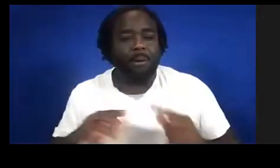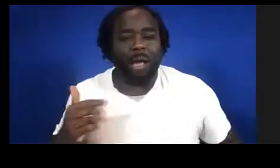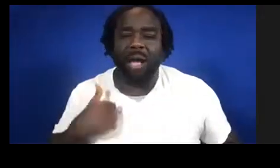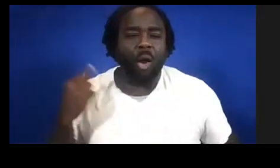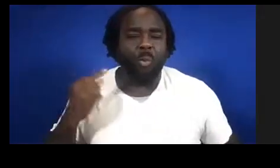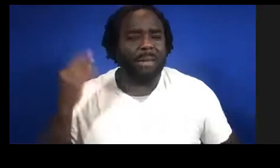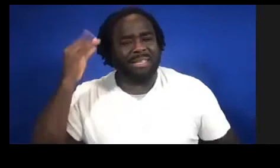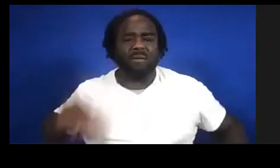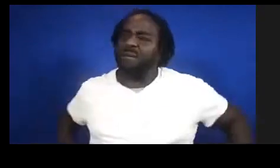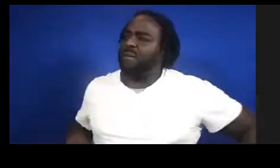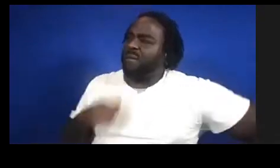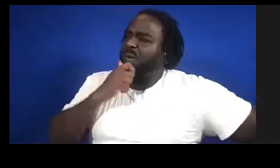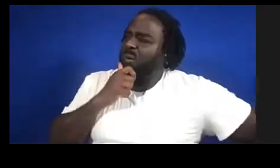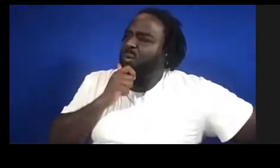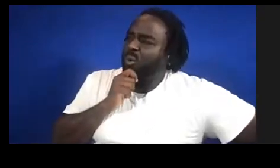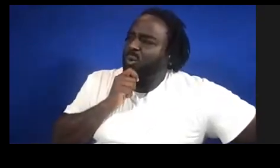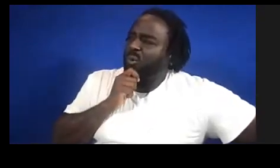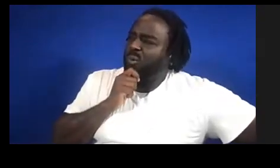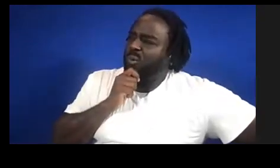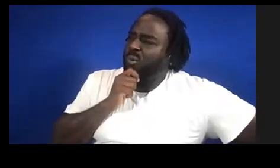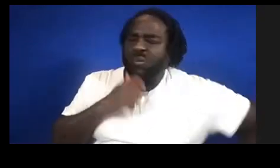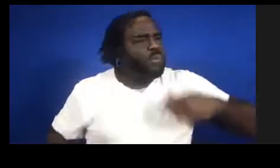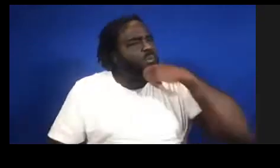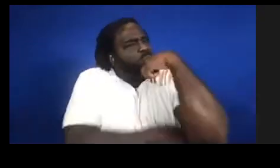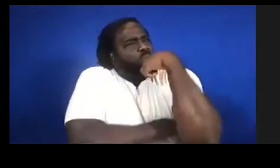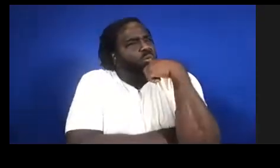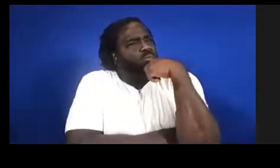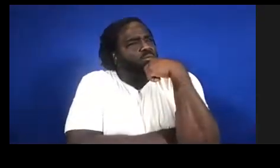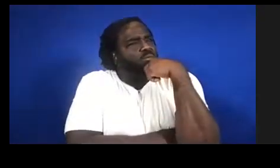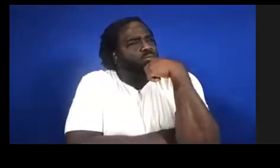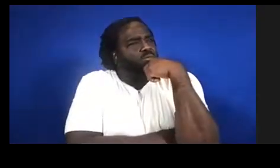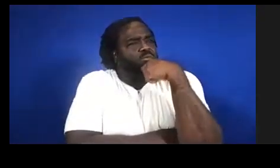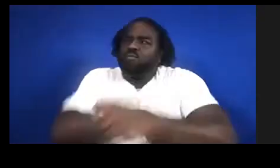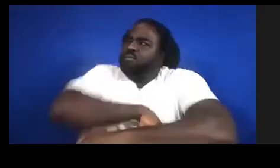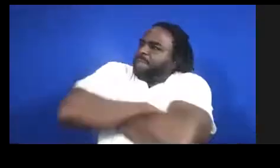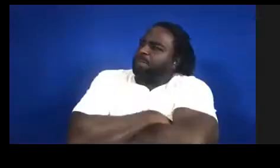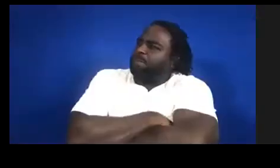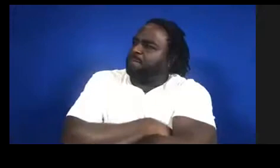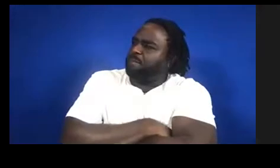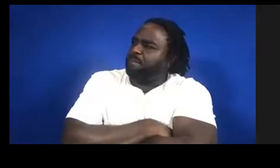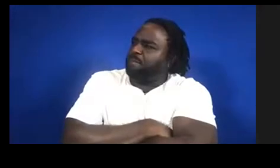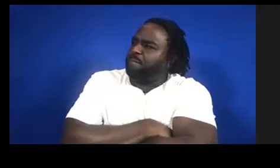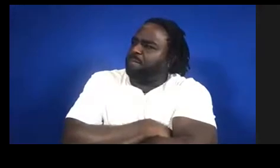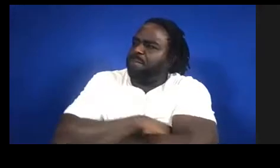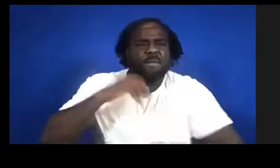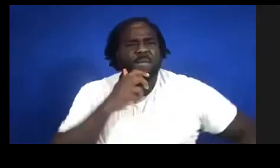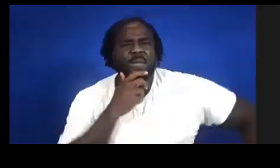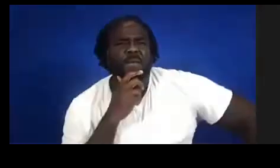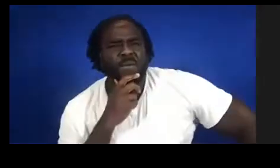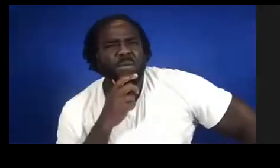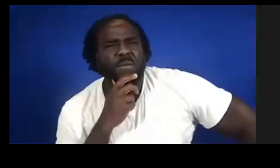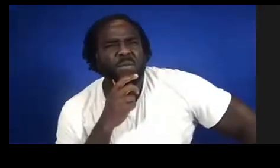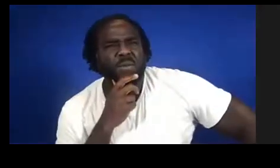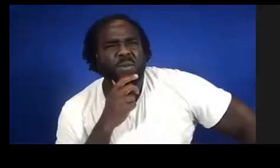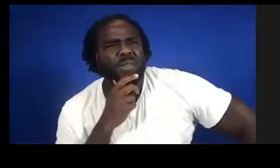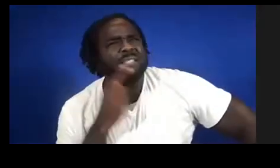You can speak into your phone or device or whatever. But I was thinking, I was thinking about that whole